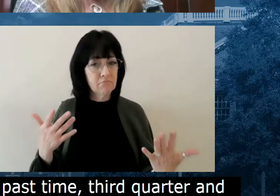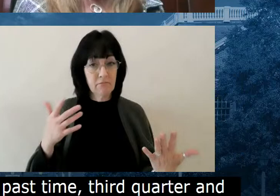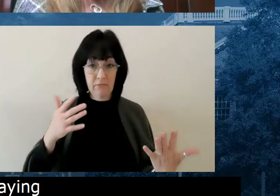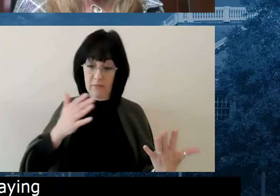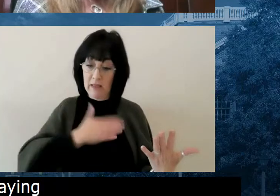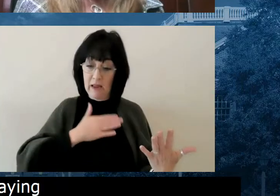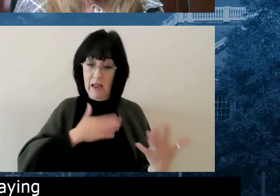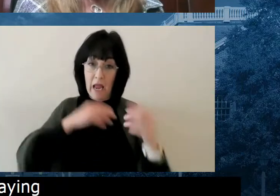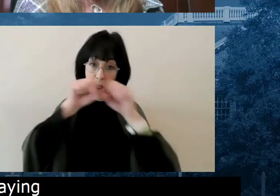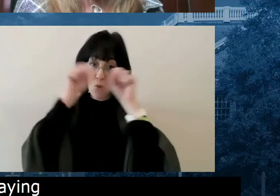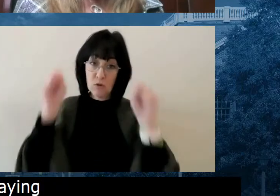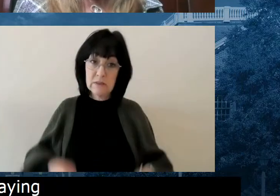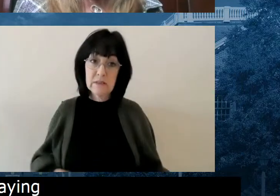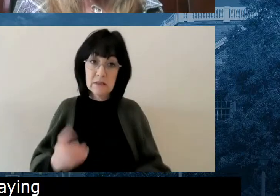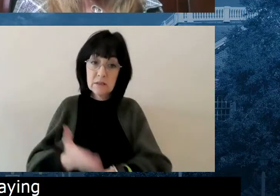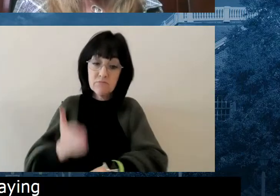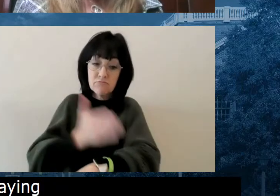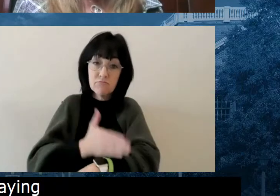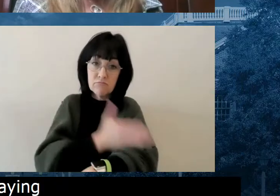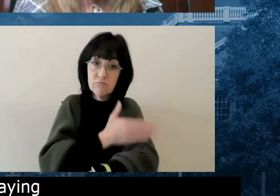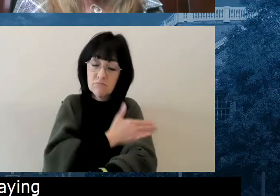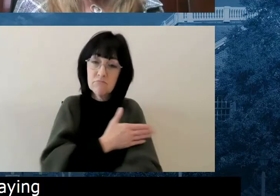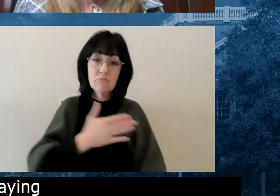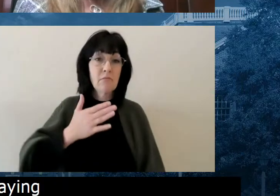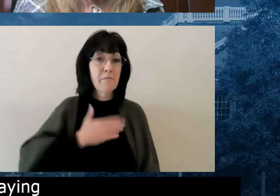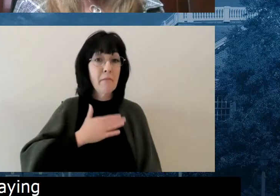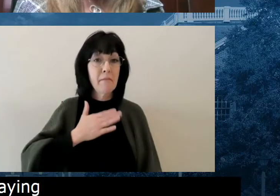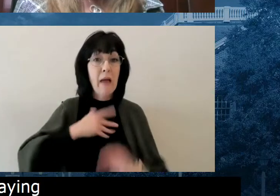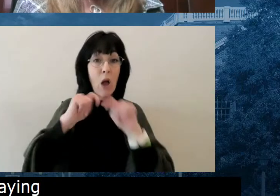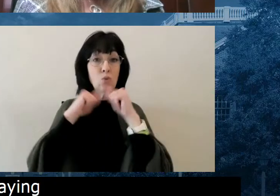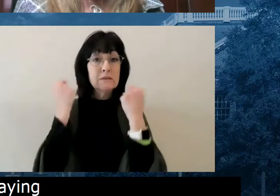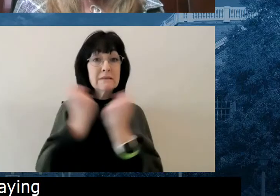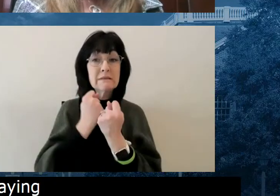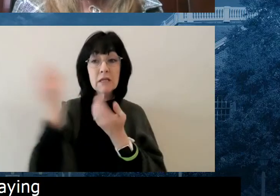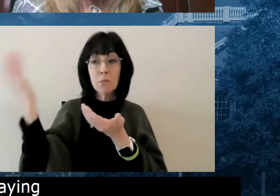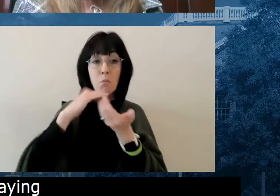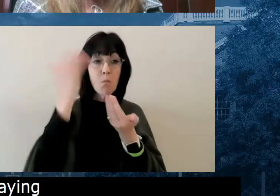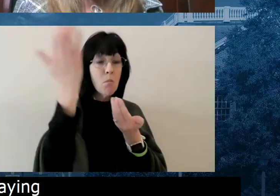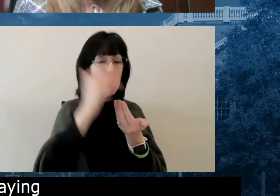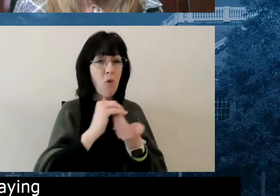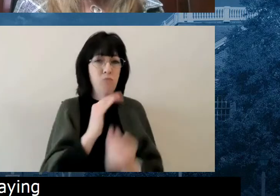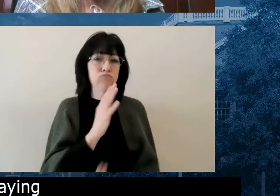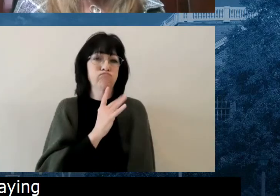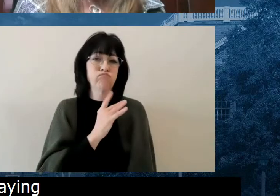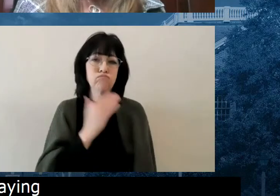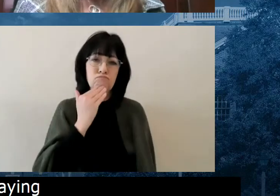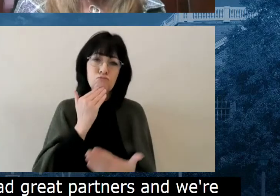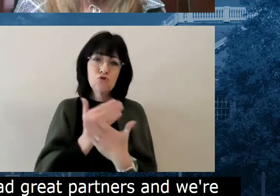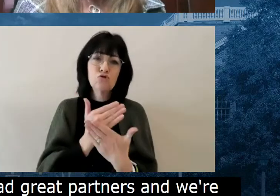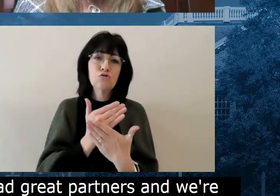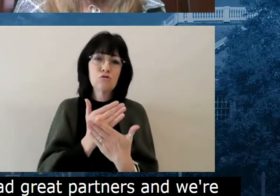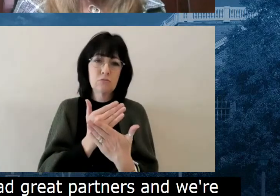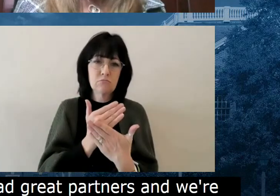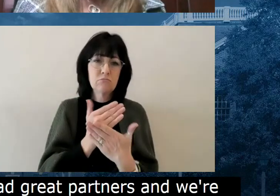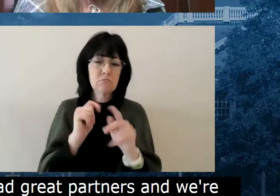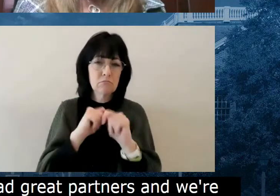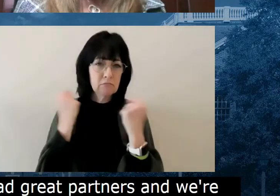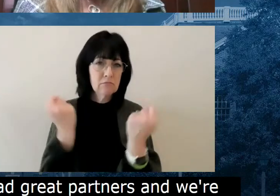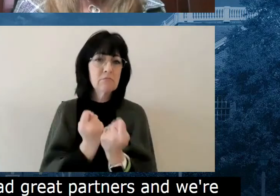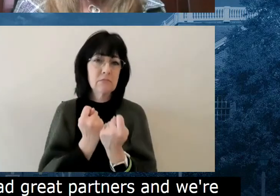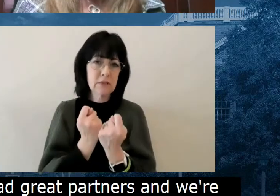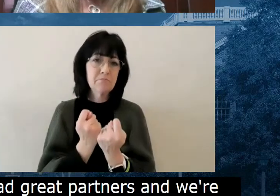got great partners, and we're at a place where we can translate